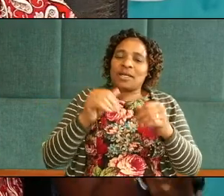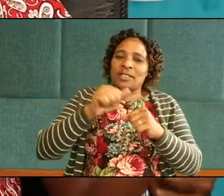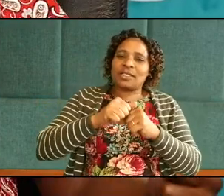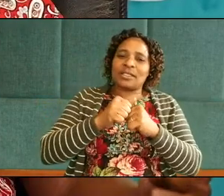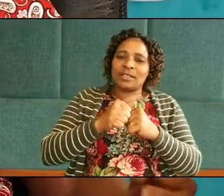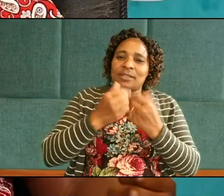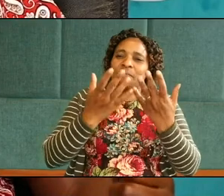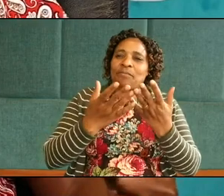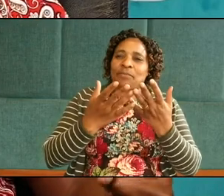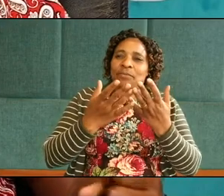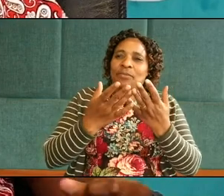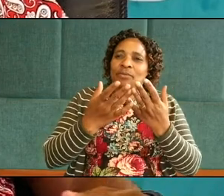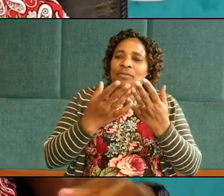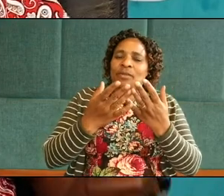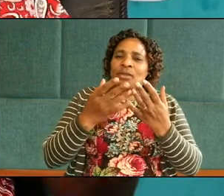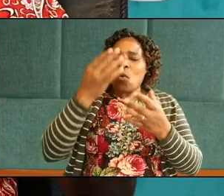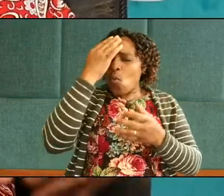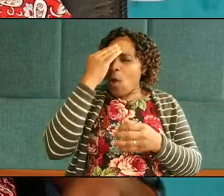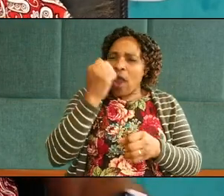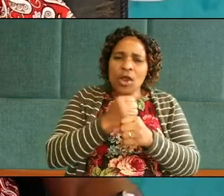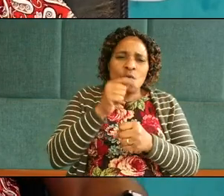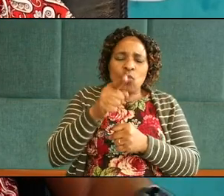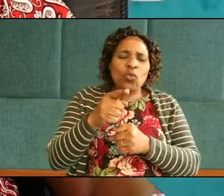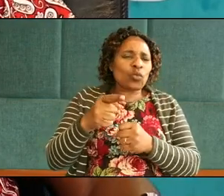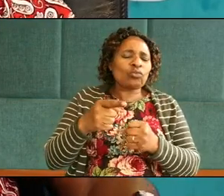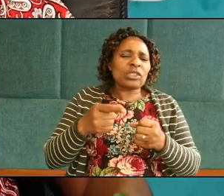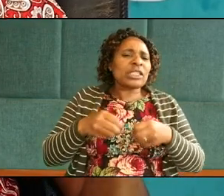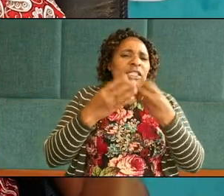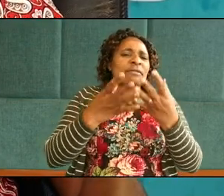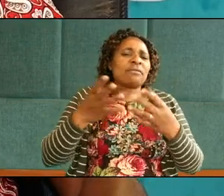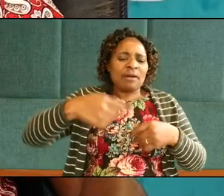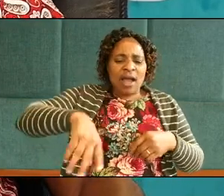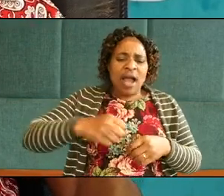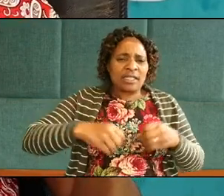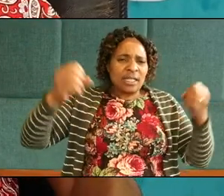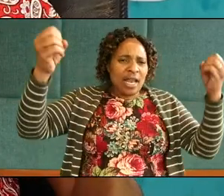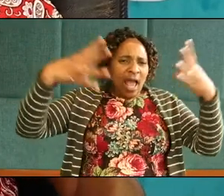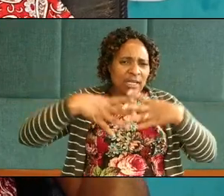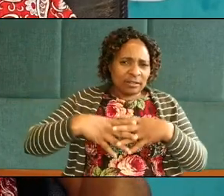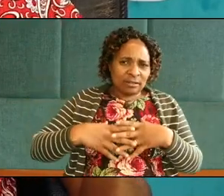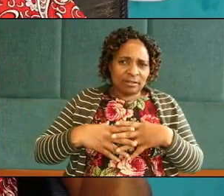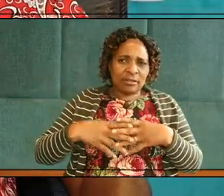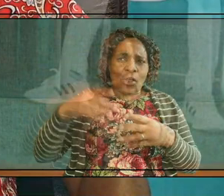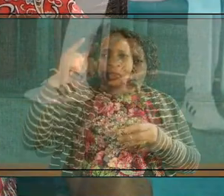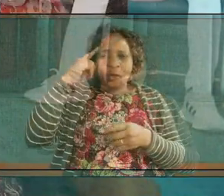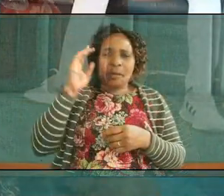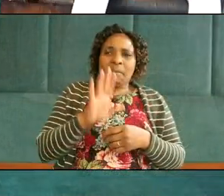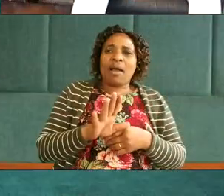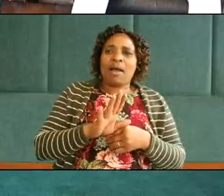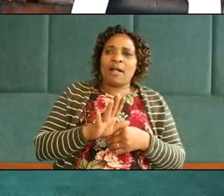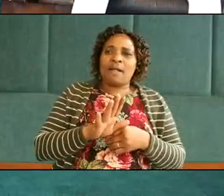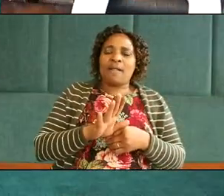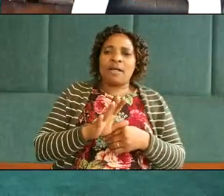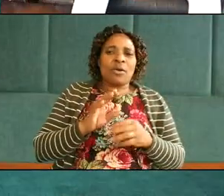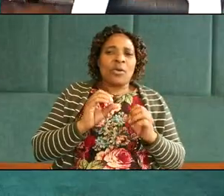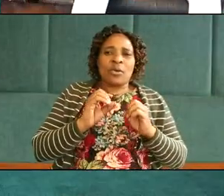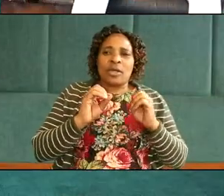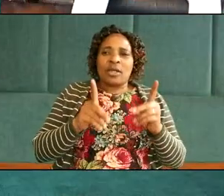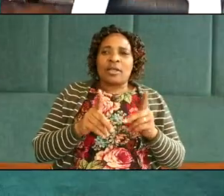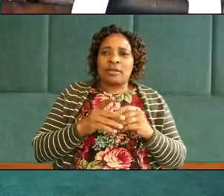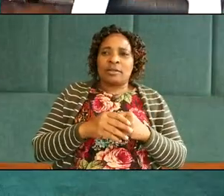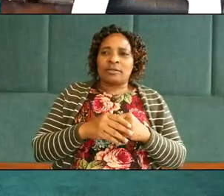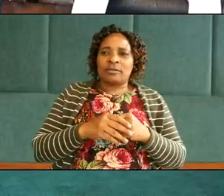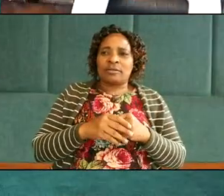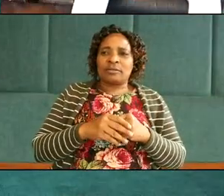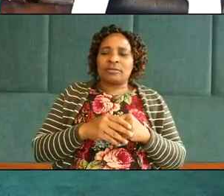flashlight. Henry, why don't you shed some light, you know, shine your torch. All right. Light your